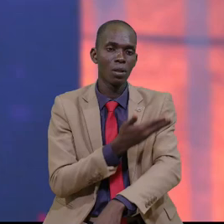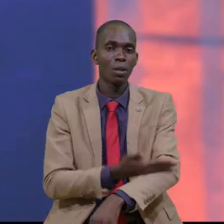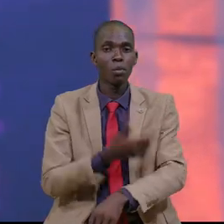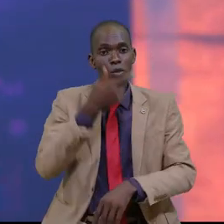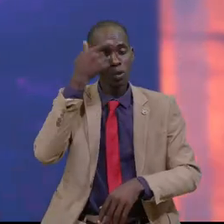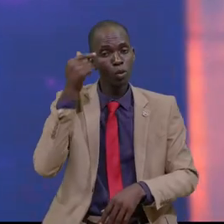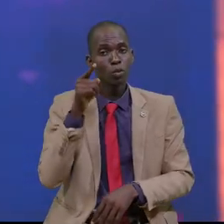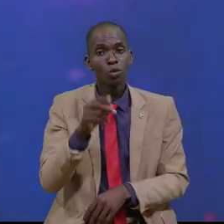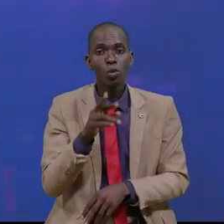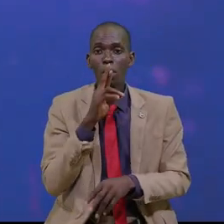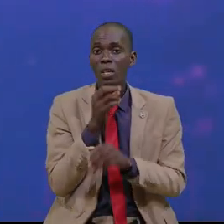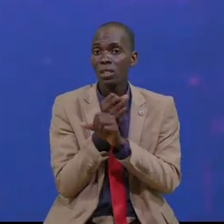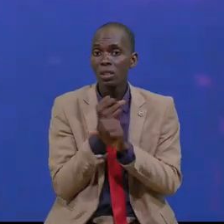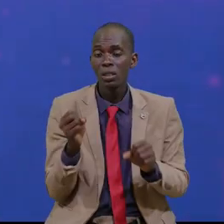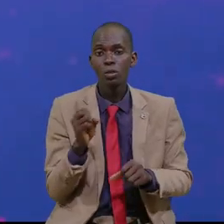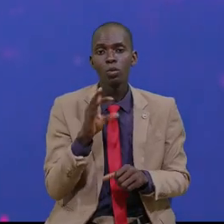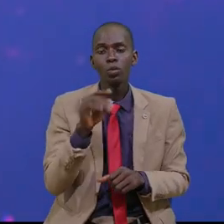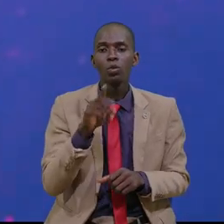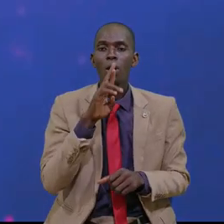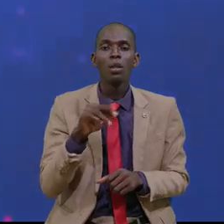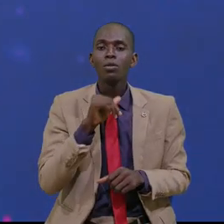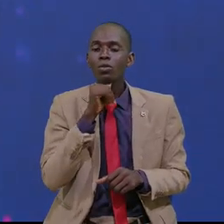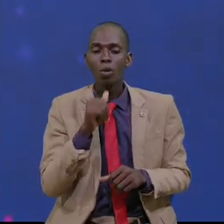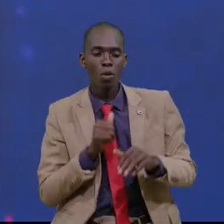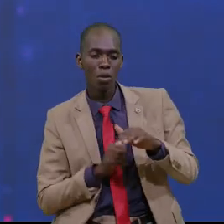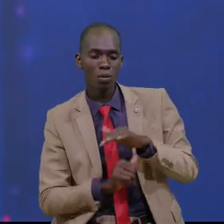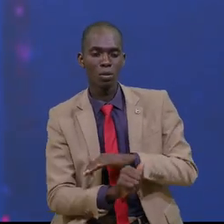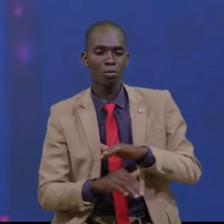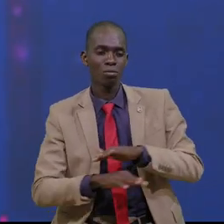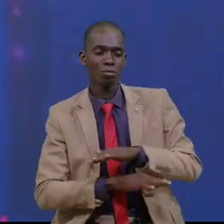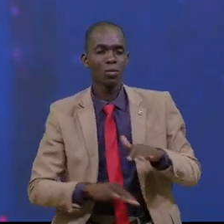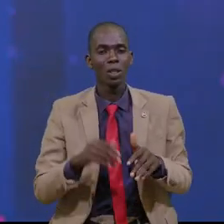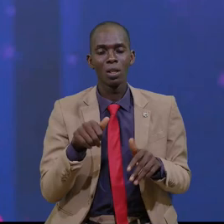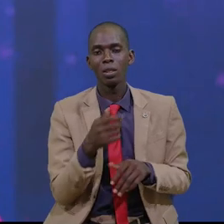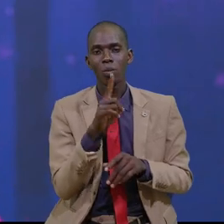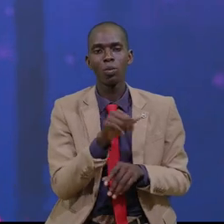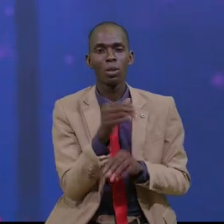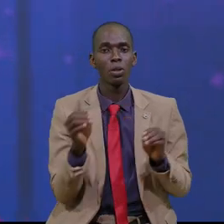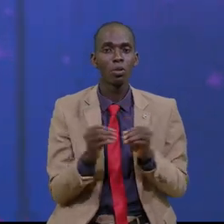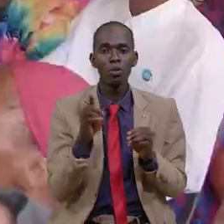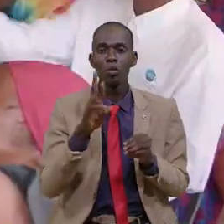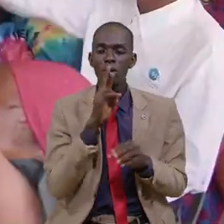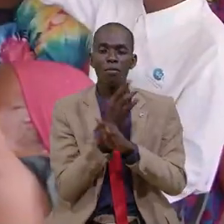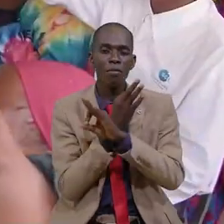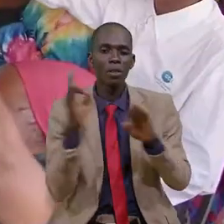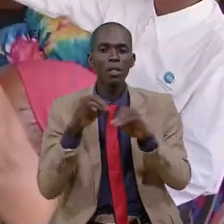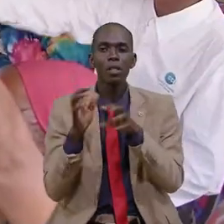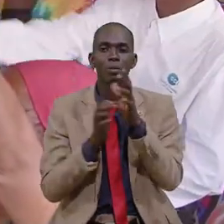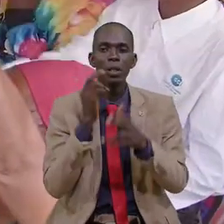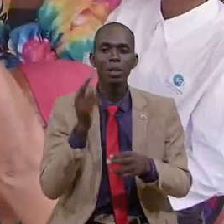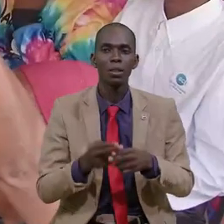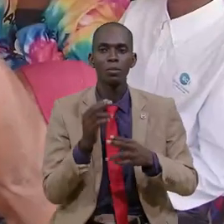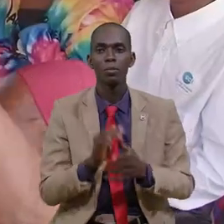saved, so you are not subject unto them anymore. You're free in Jesus' name. And